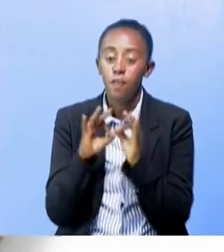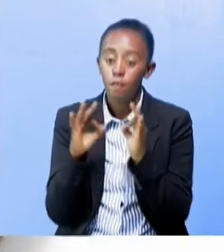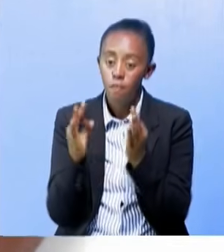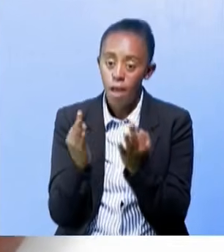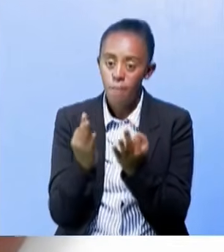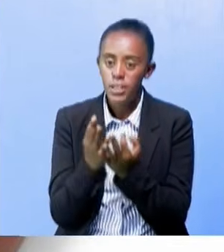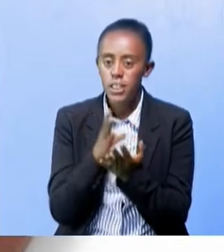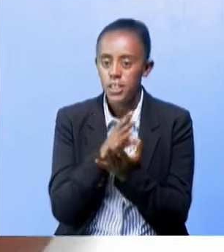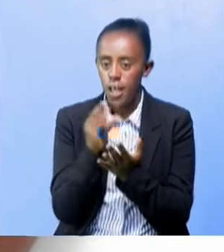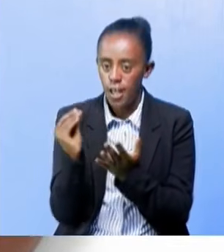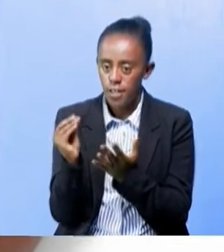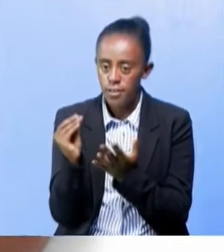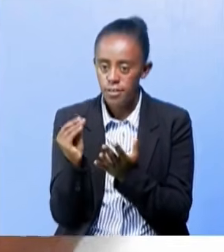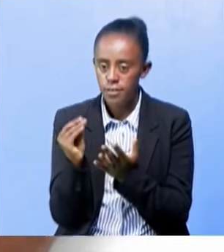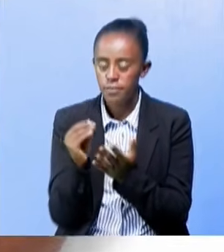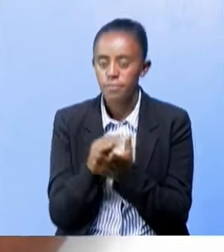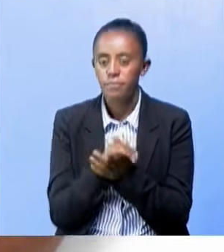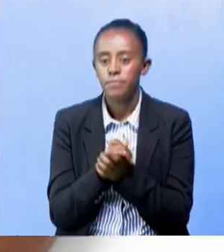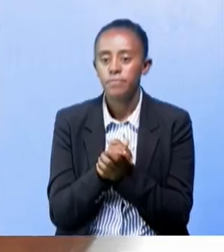and